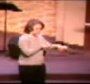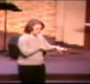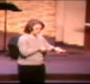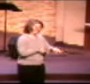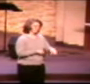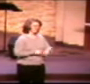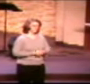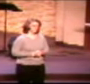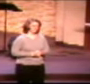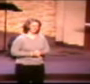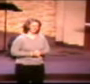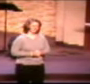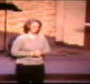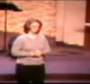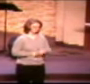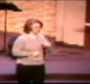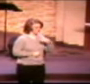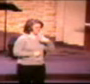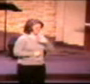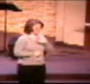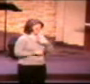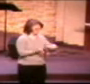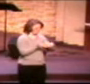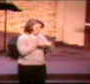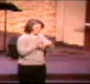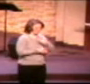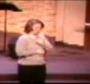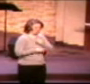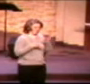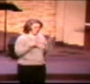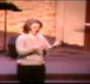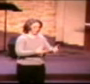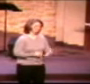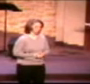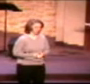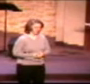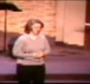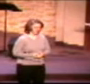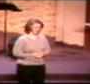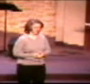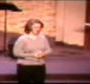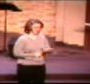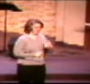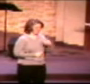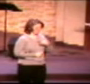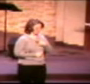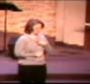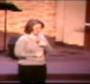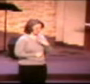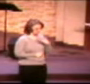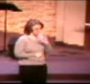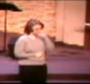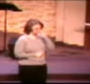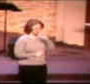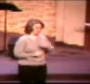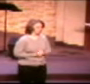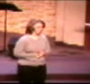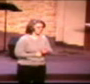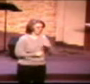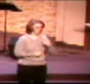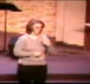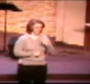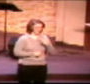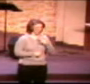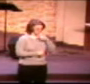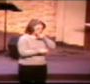to not insist on my own way, and to not be resentful. I